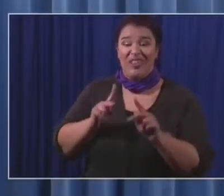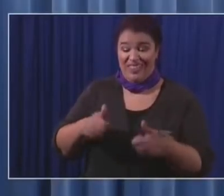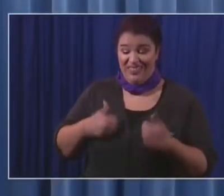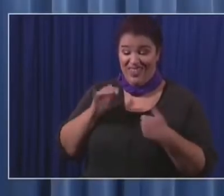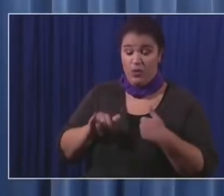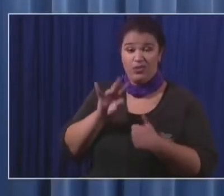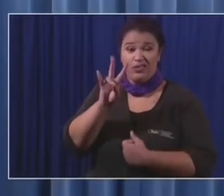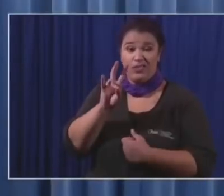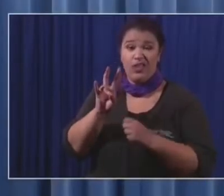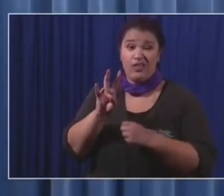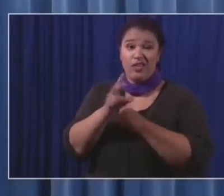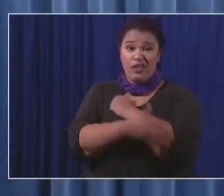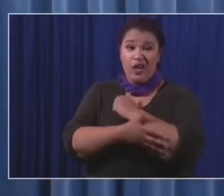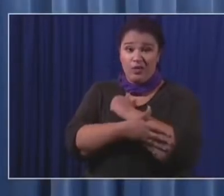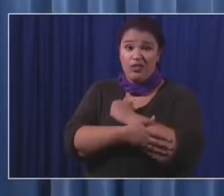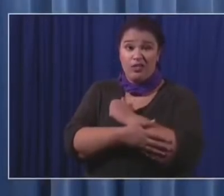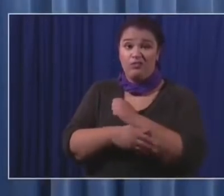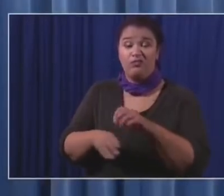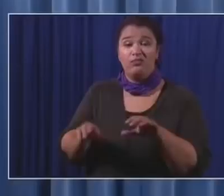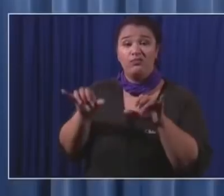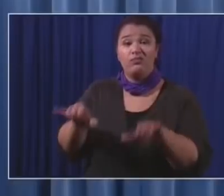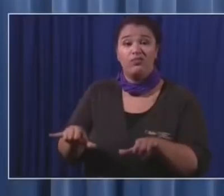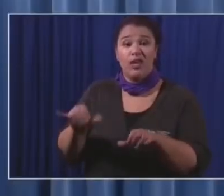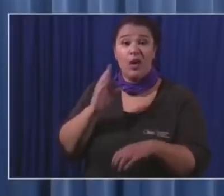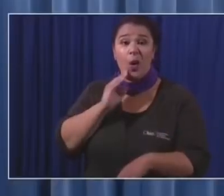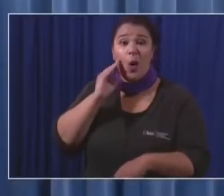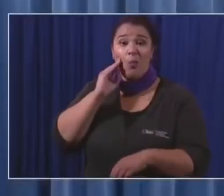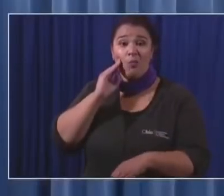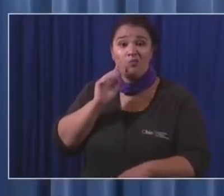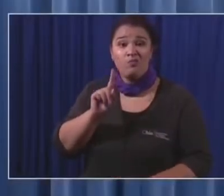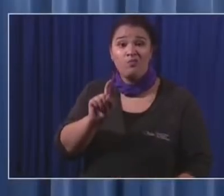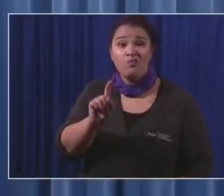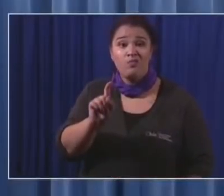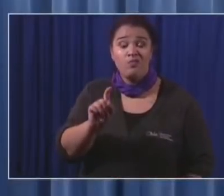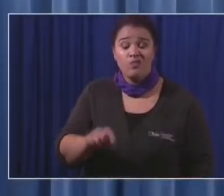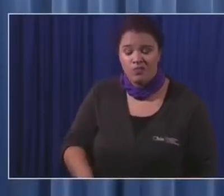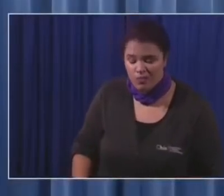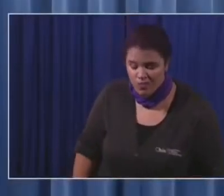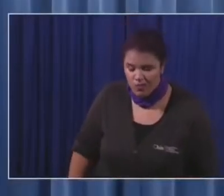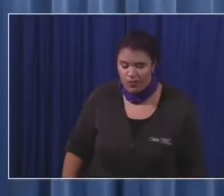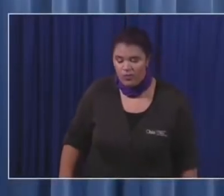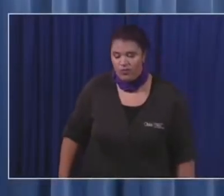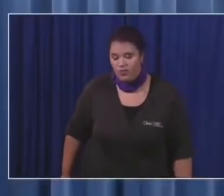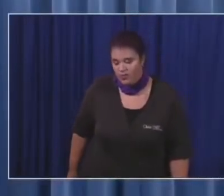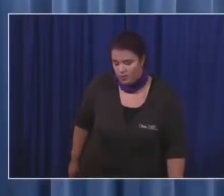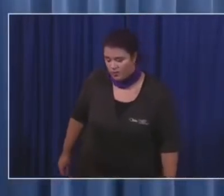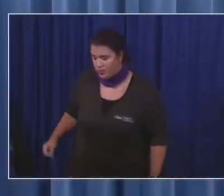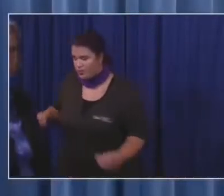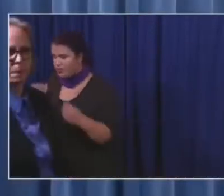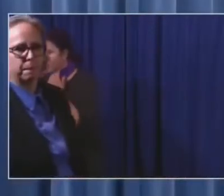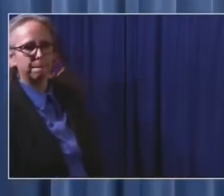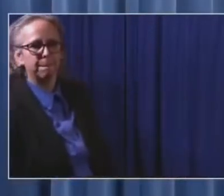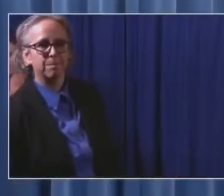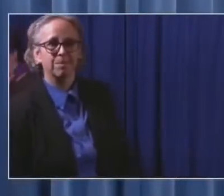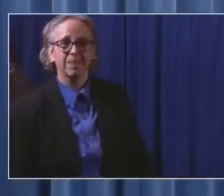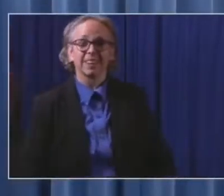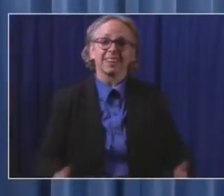those places or others move back into a stay-at-home order or something along those lines?